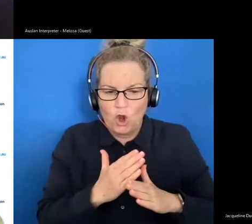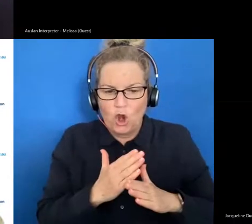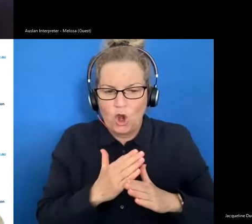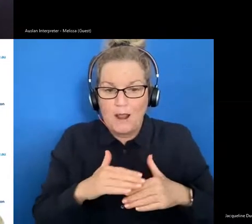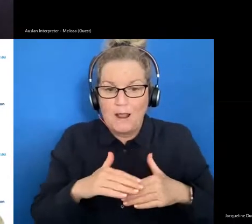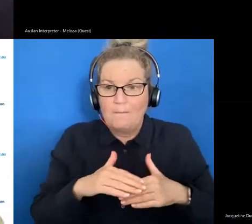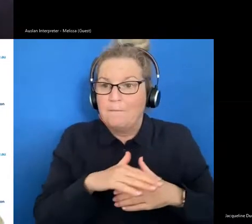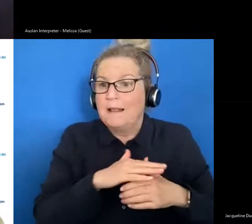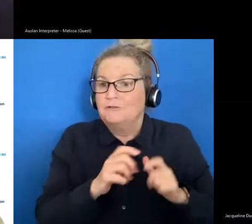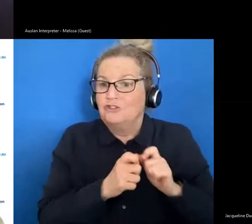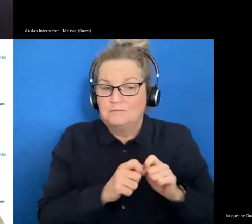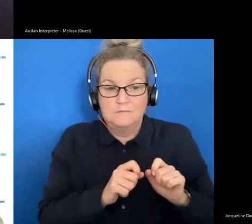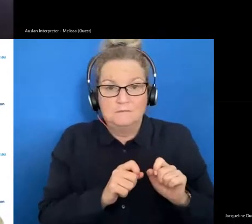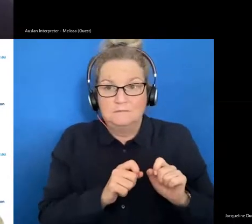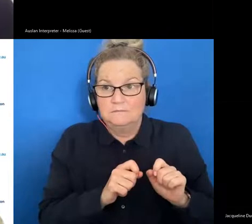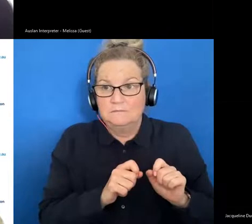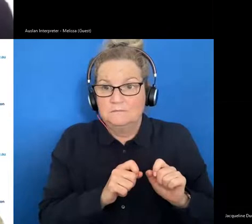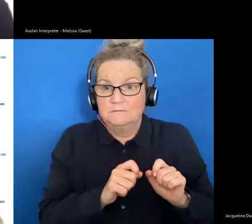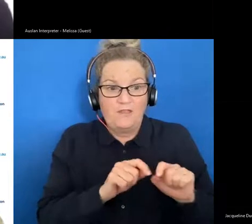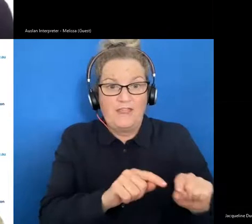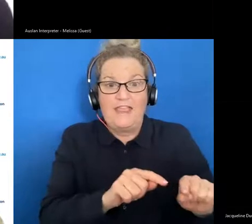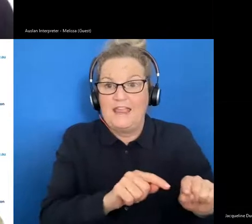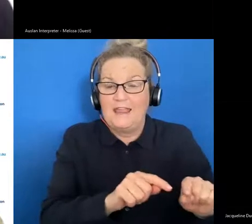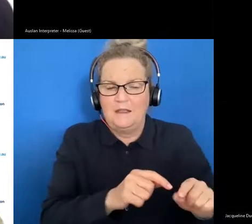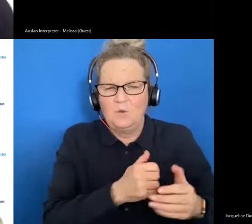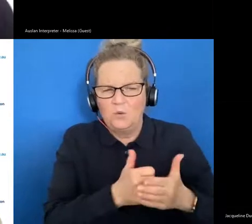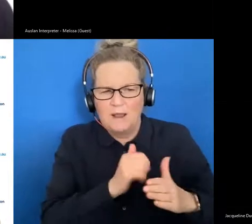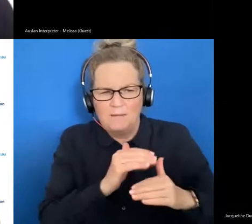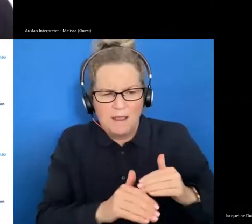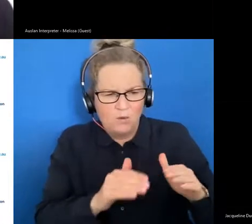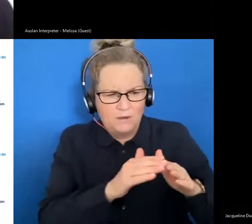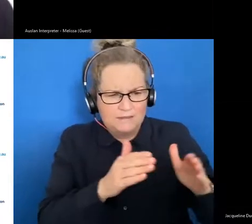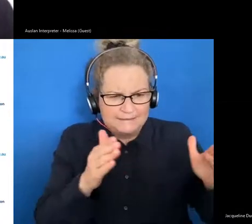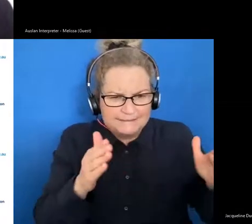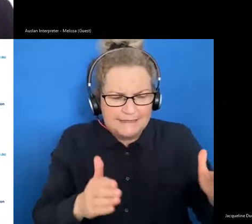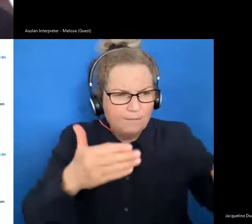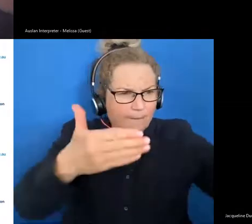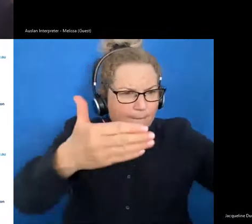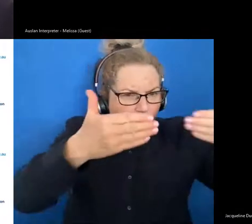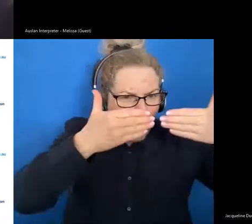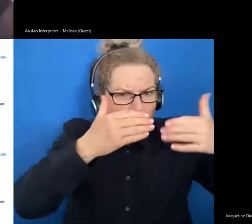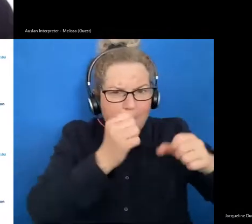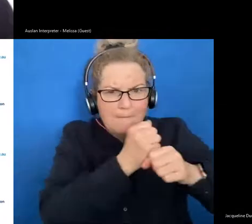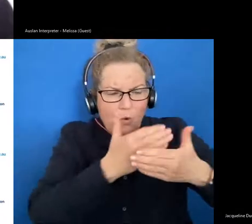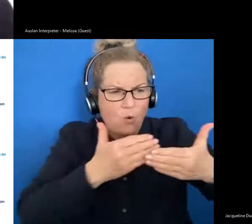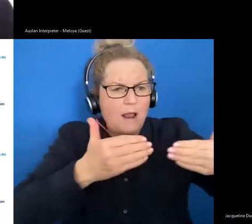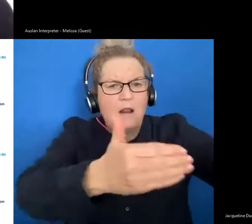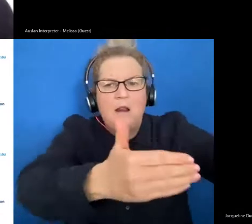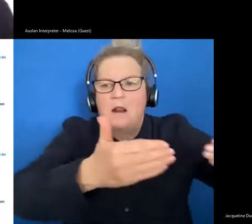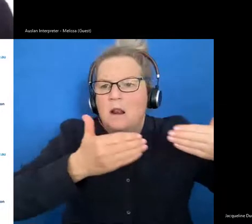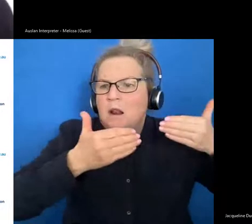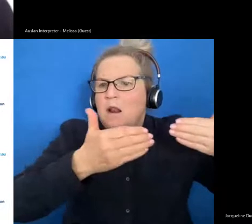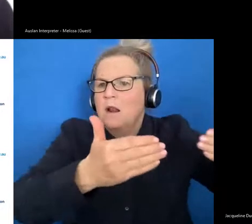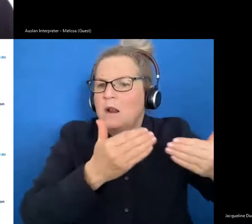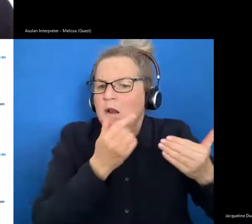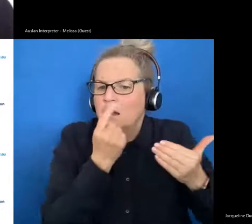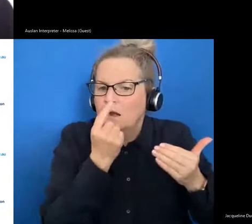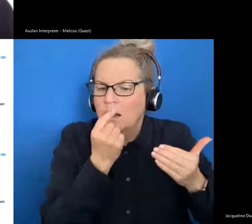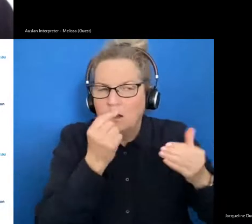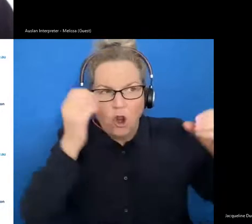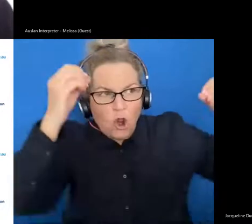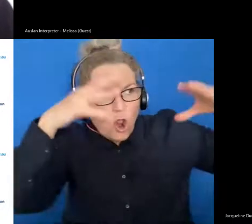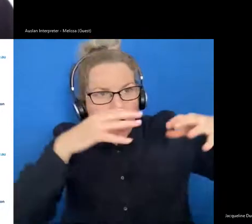place. They were largely desktop related with specialised monitors and adjustable arms and consideration to